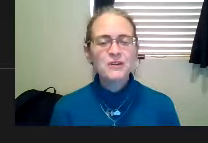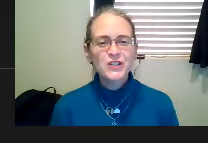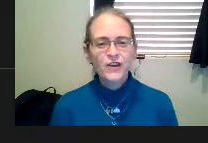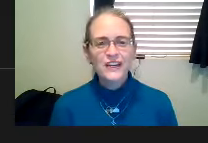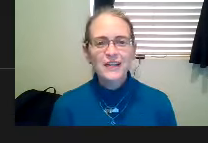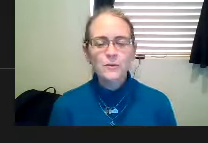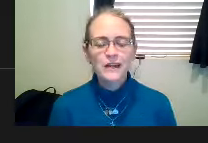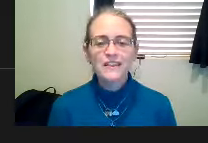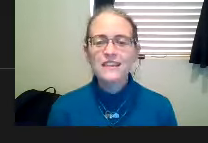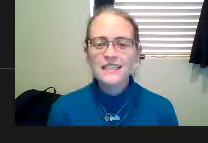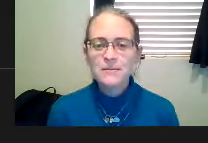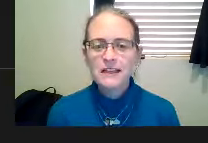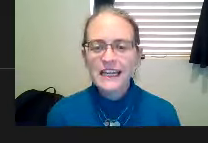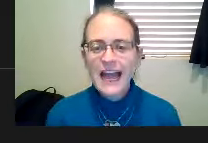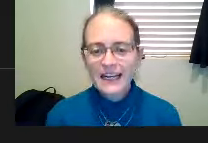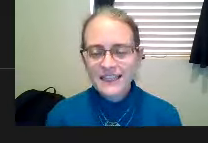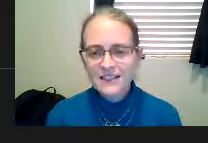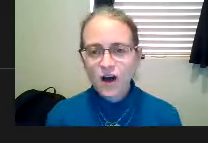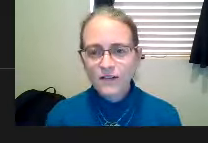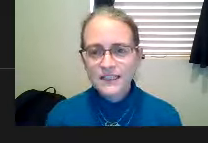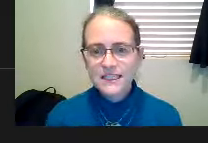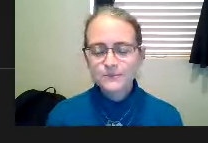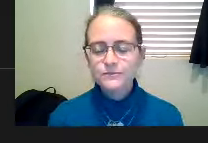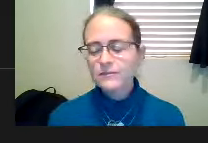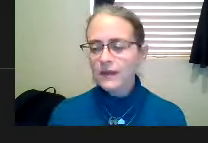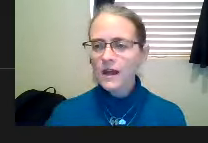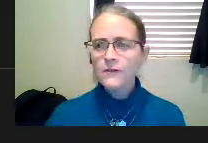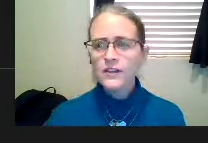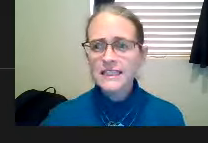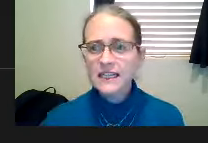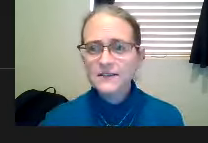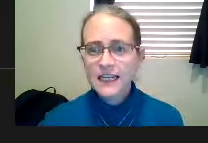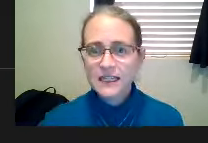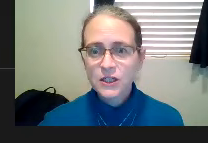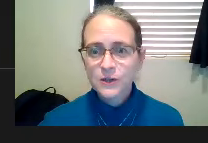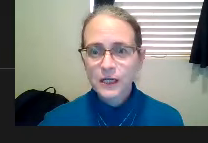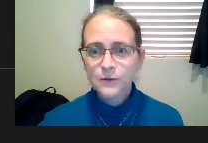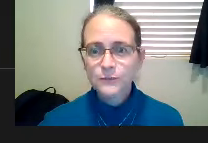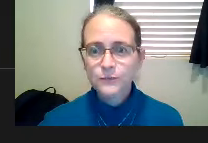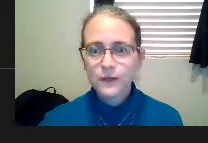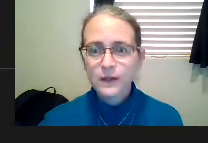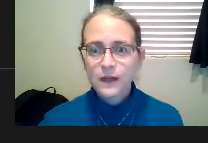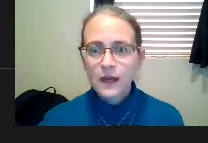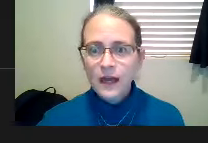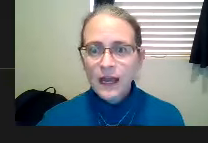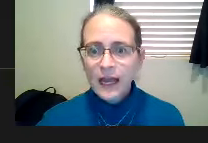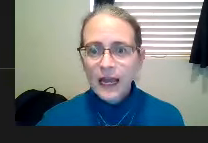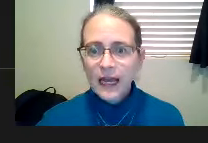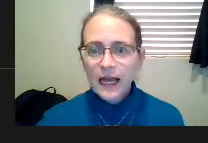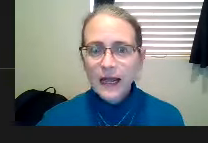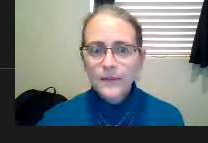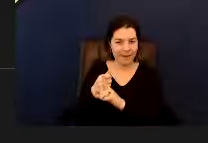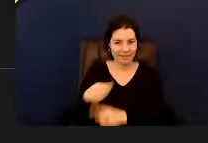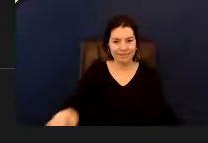and Deborah Sharvin with the Disability Access Office for the City of San Antonio.